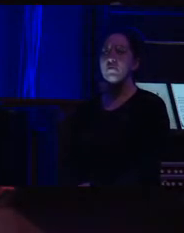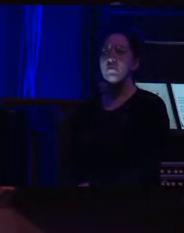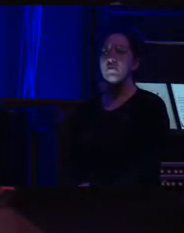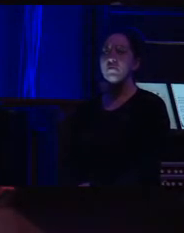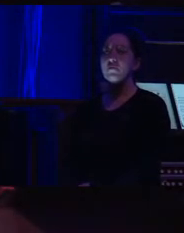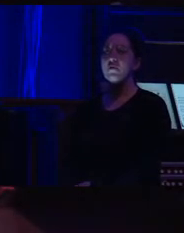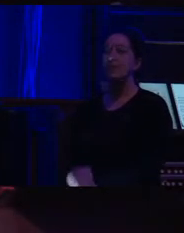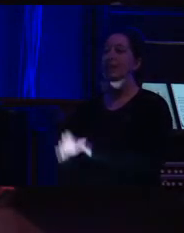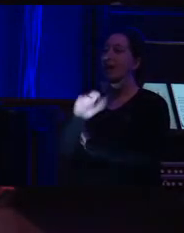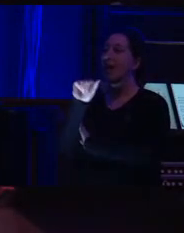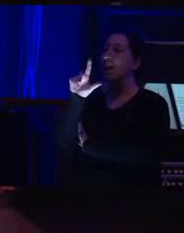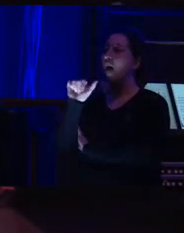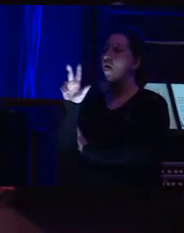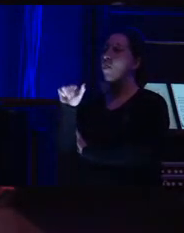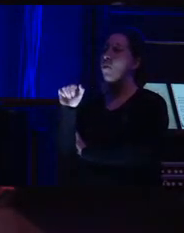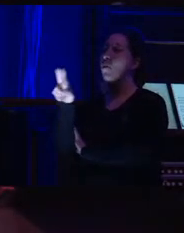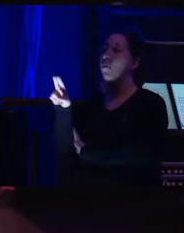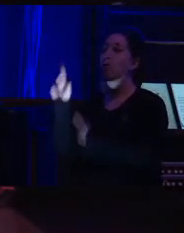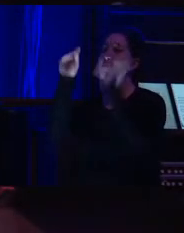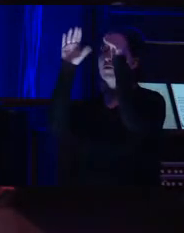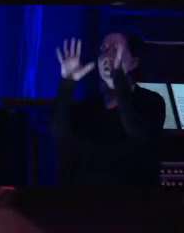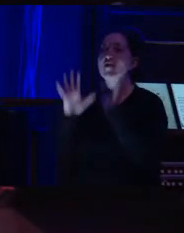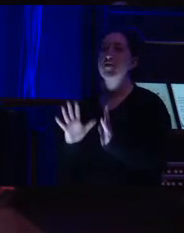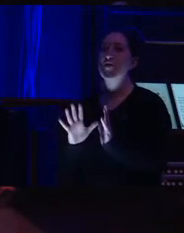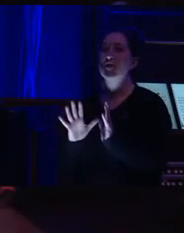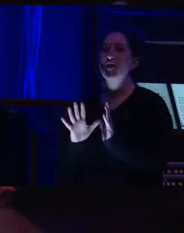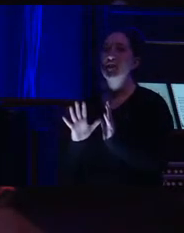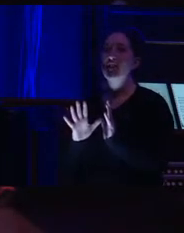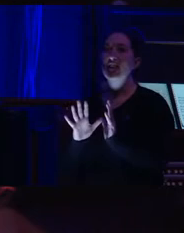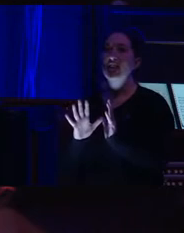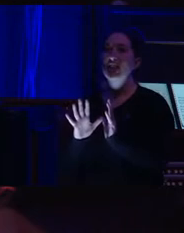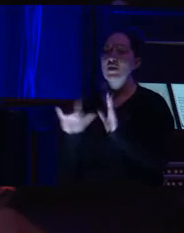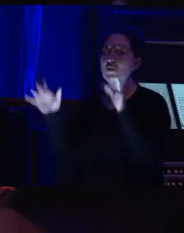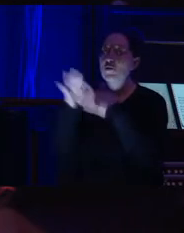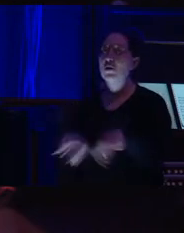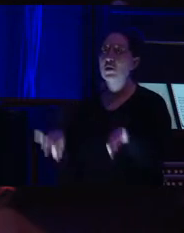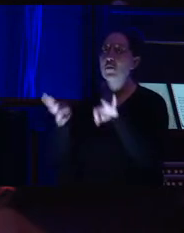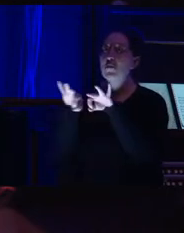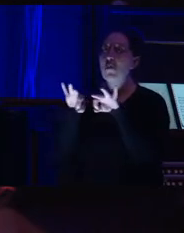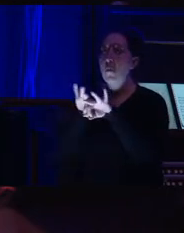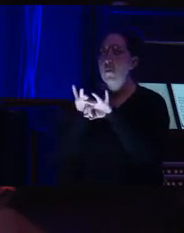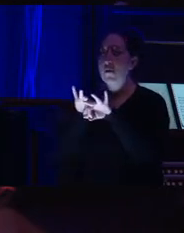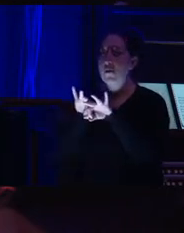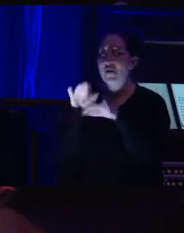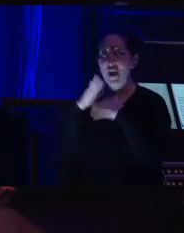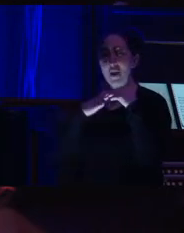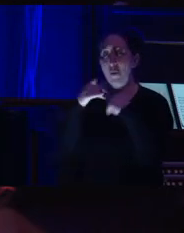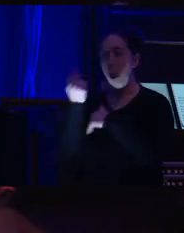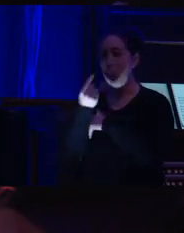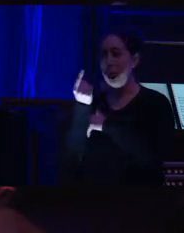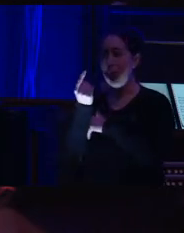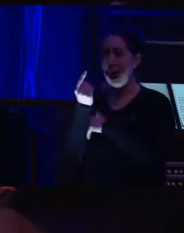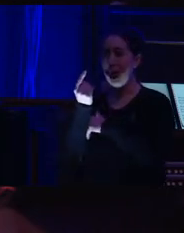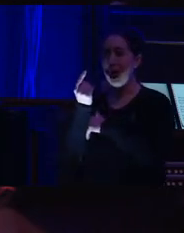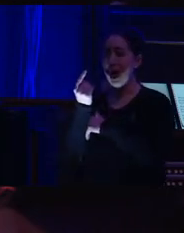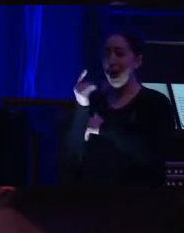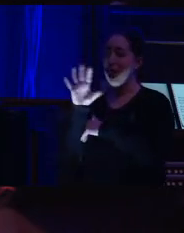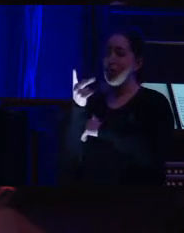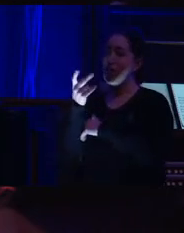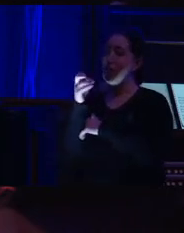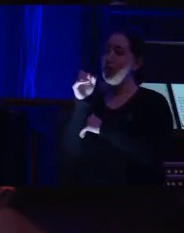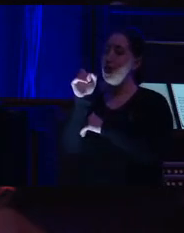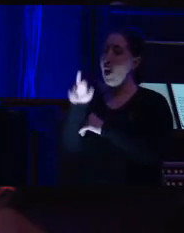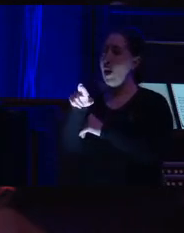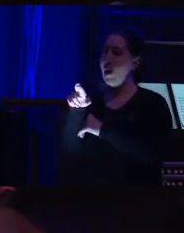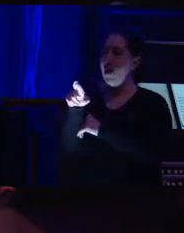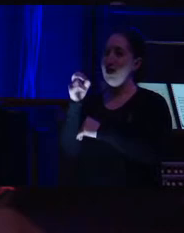And Alan Liu, Professor Alan Liu, even more important than being the chair of the Senate Advisory